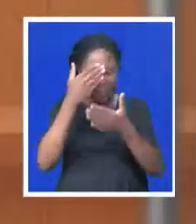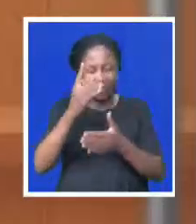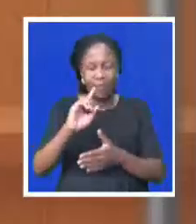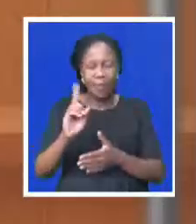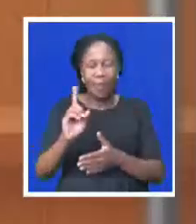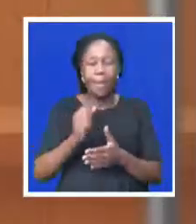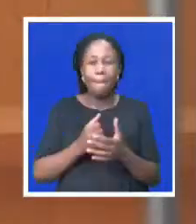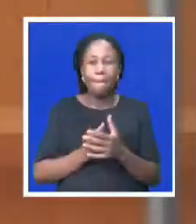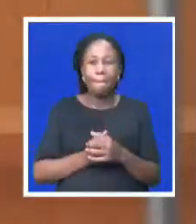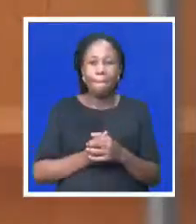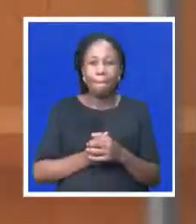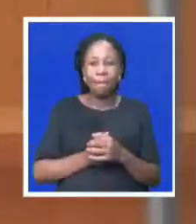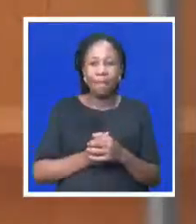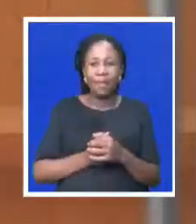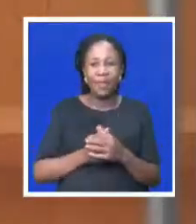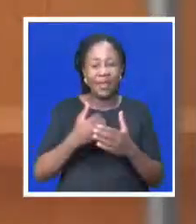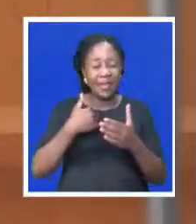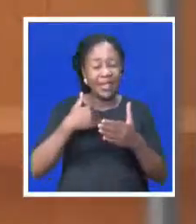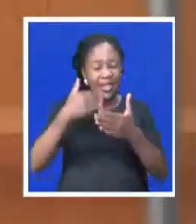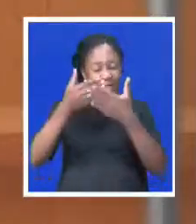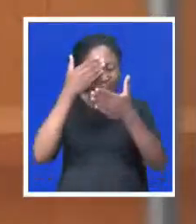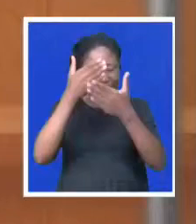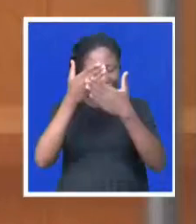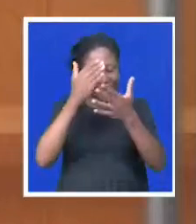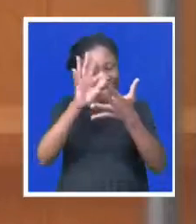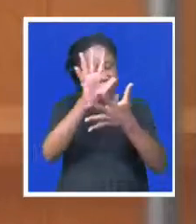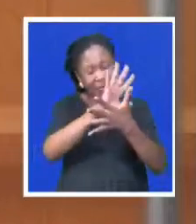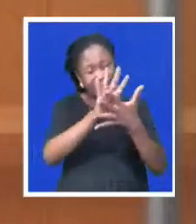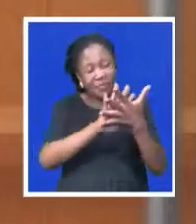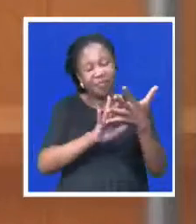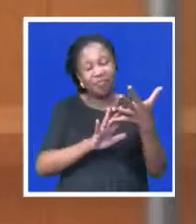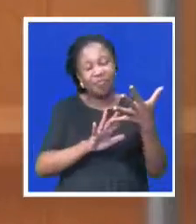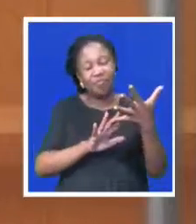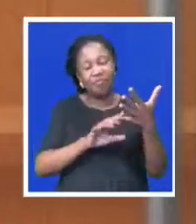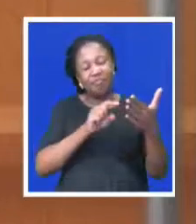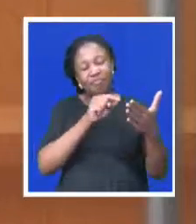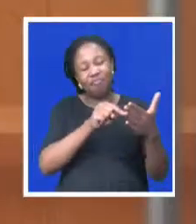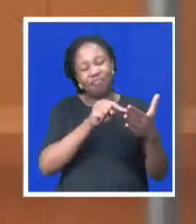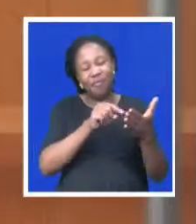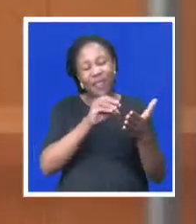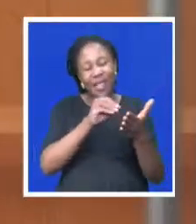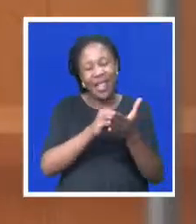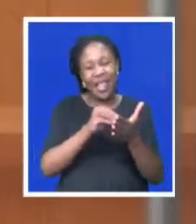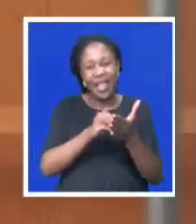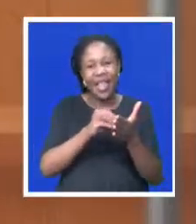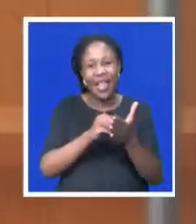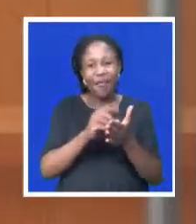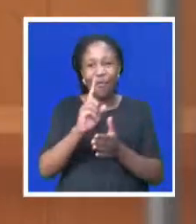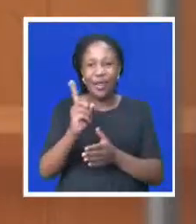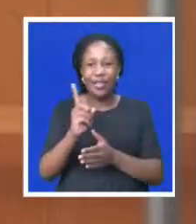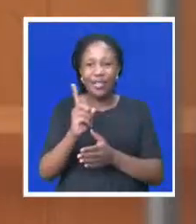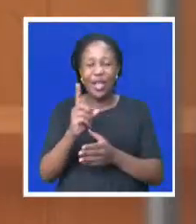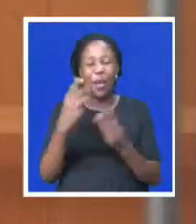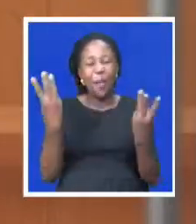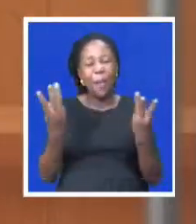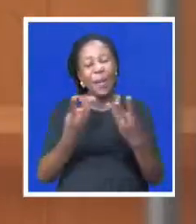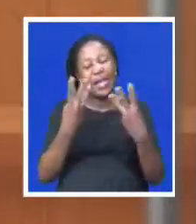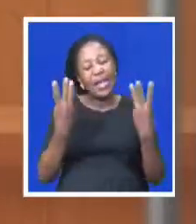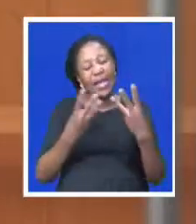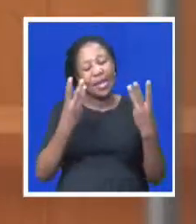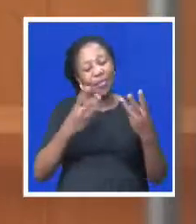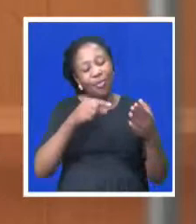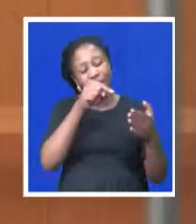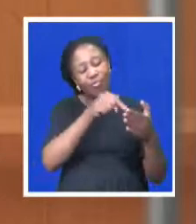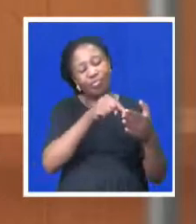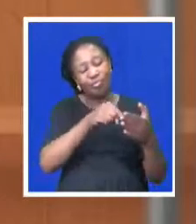We have learned that a narrative composition should have a what? Or a narrative text should have a what? Should have characters.